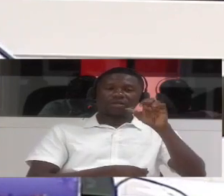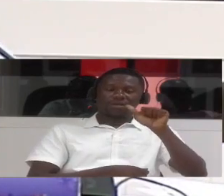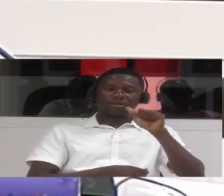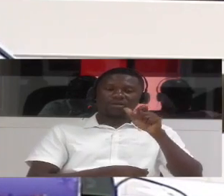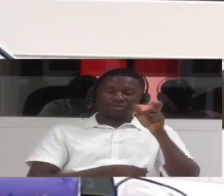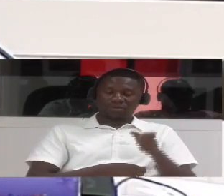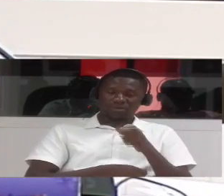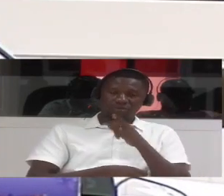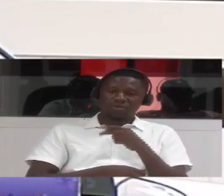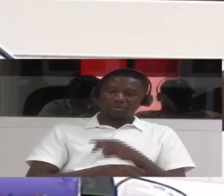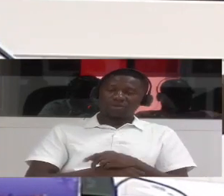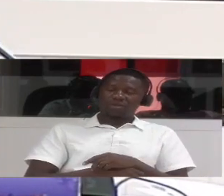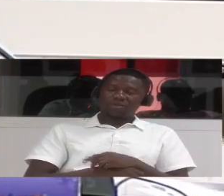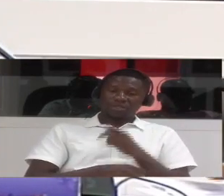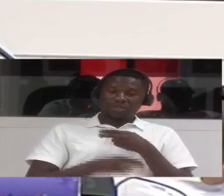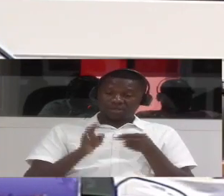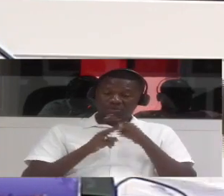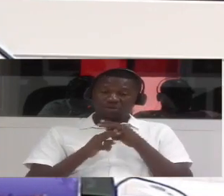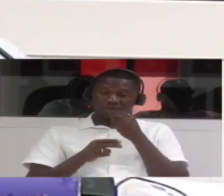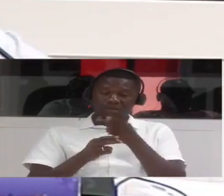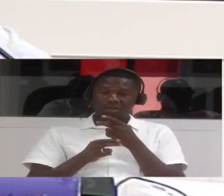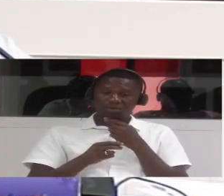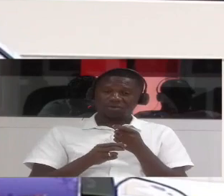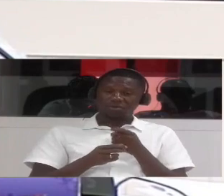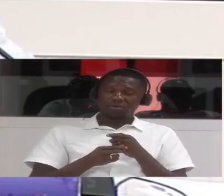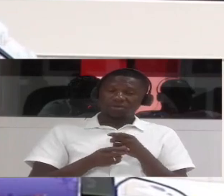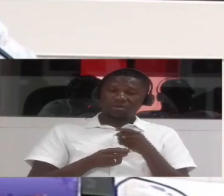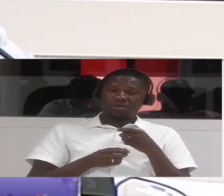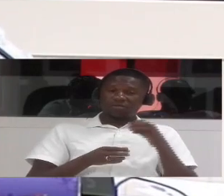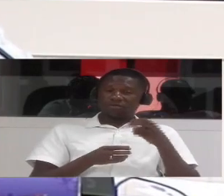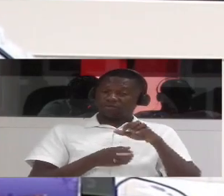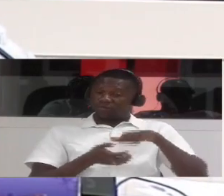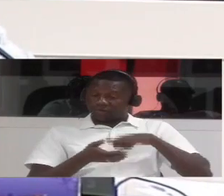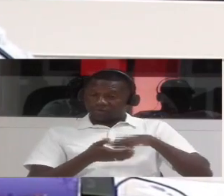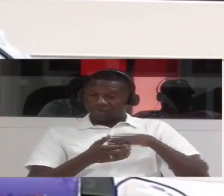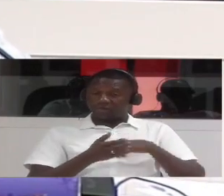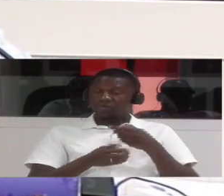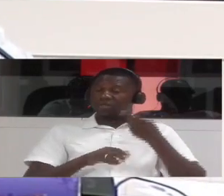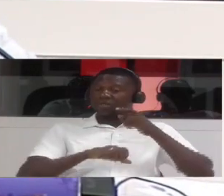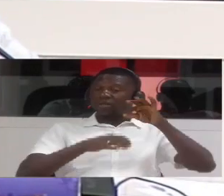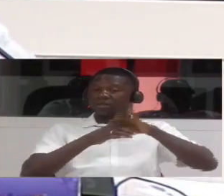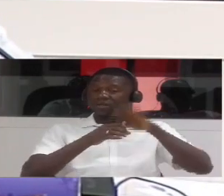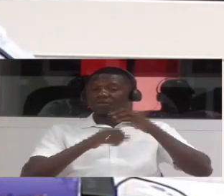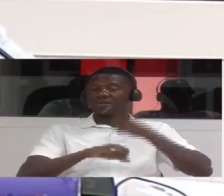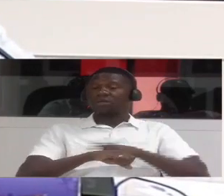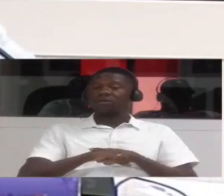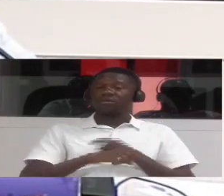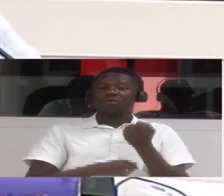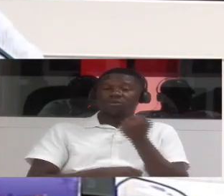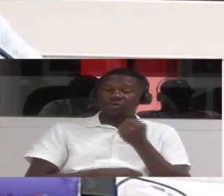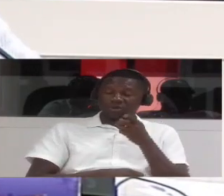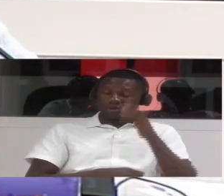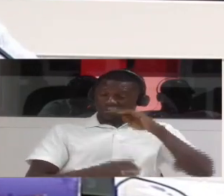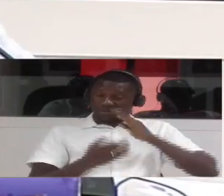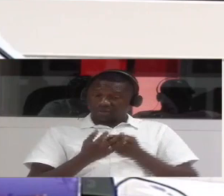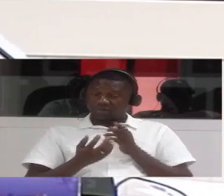He reported that there was fraud during the presidential elections. because he believed that